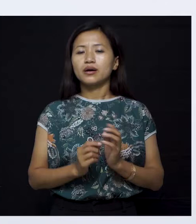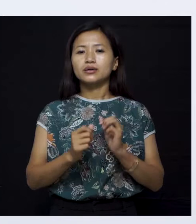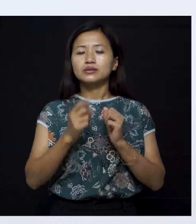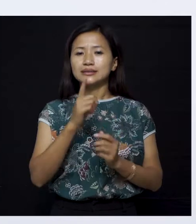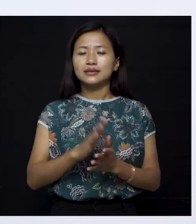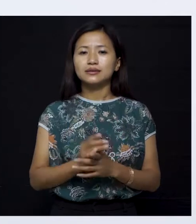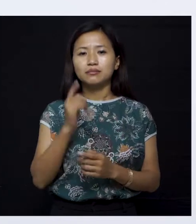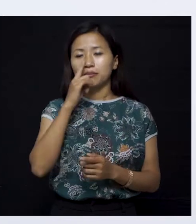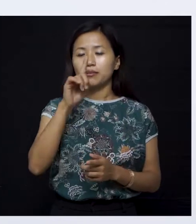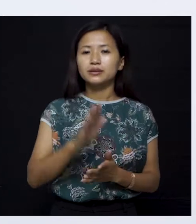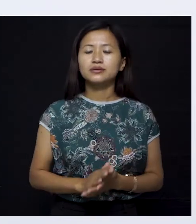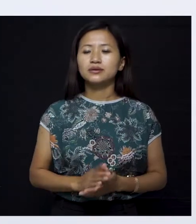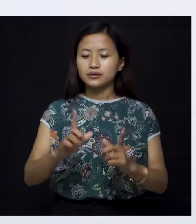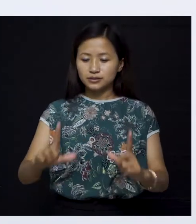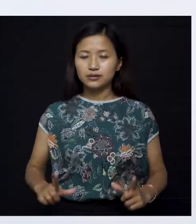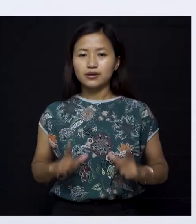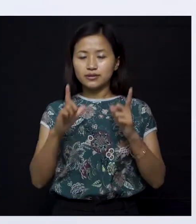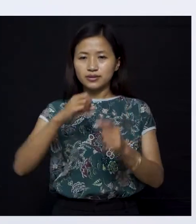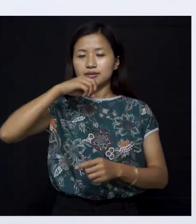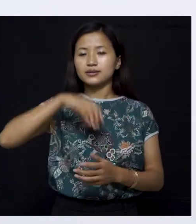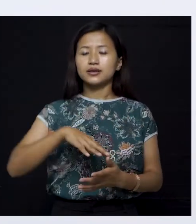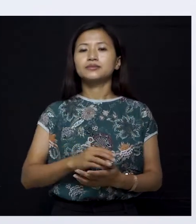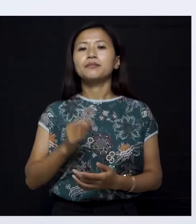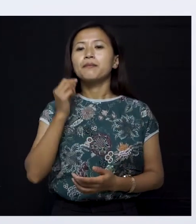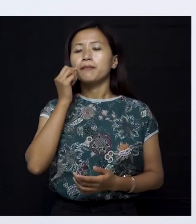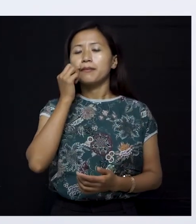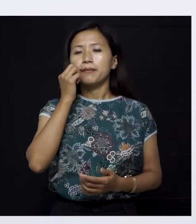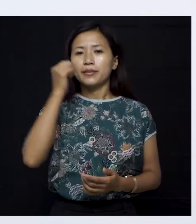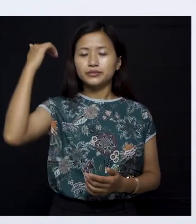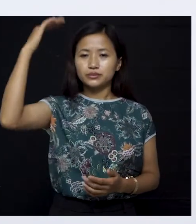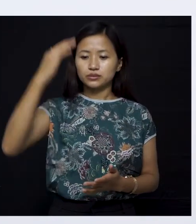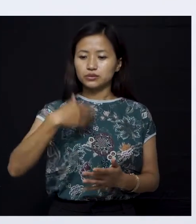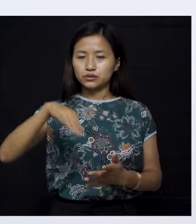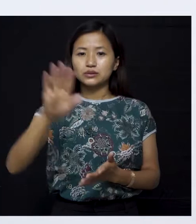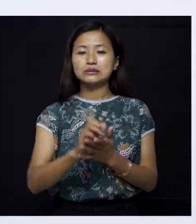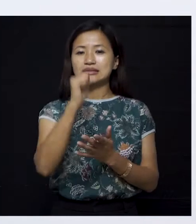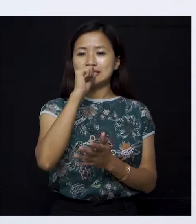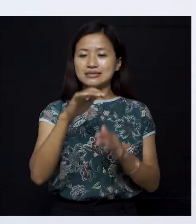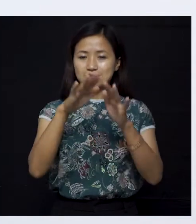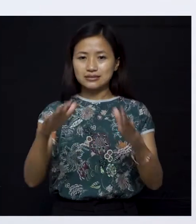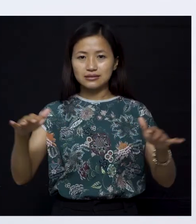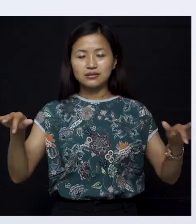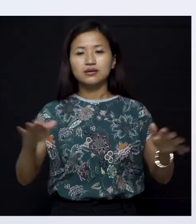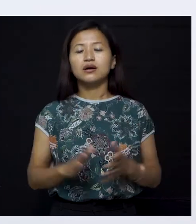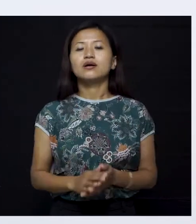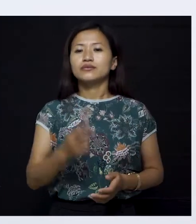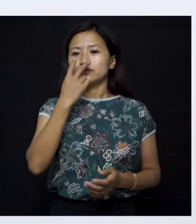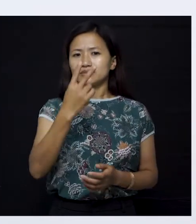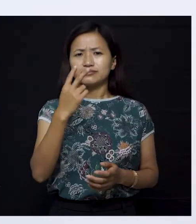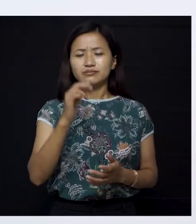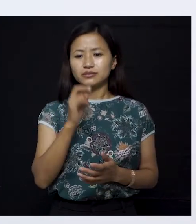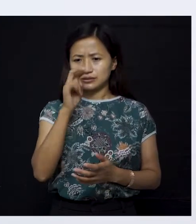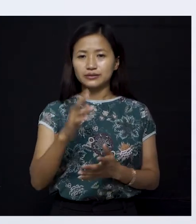mother that it is the life of a young man to be going to the sea. Okay, likewise, even here in our context, we